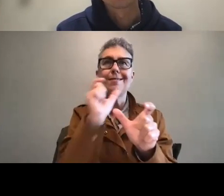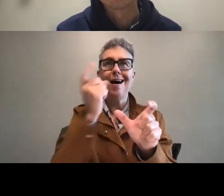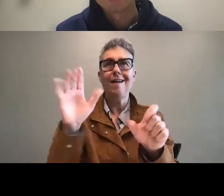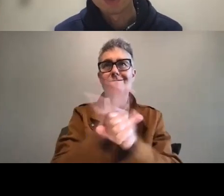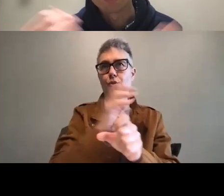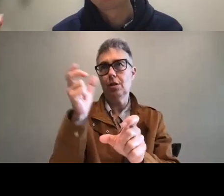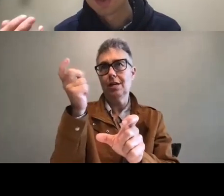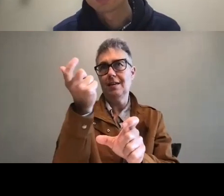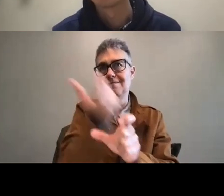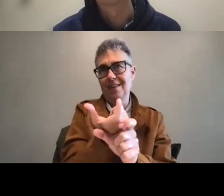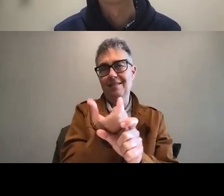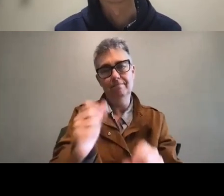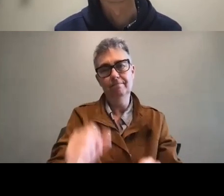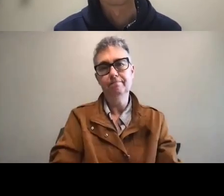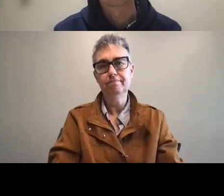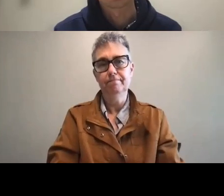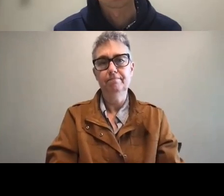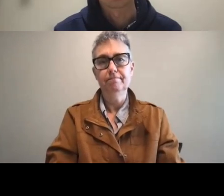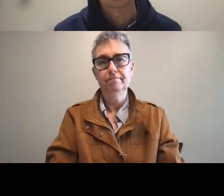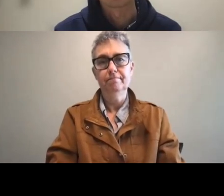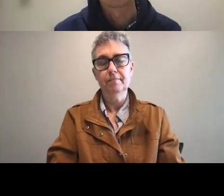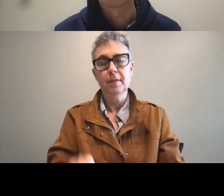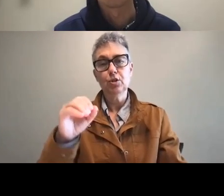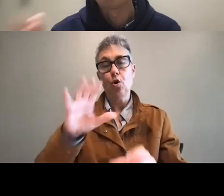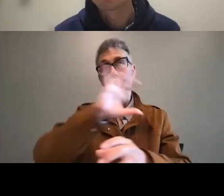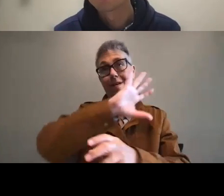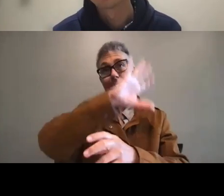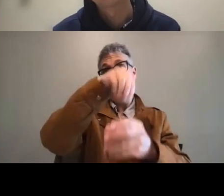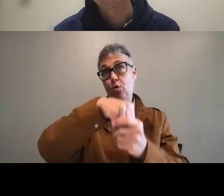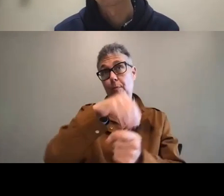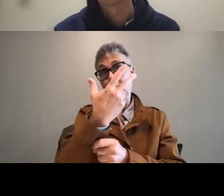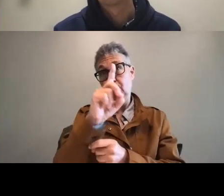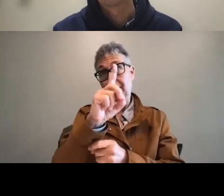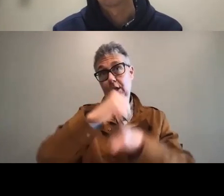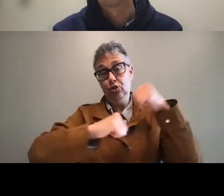sense, incorporating the 3D structure in this generated model is